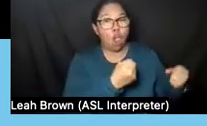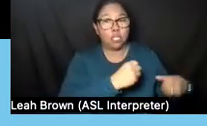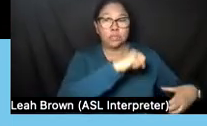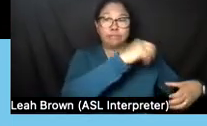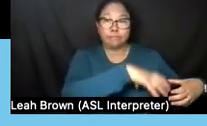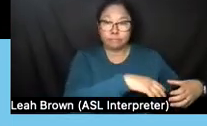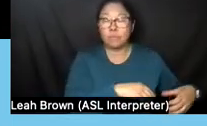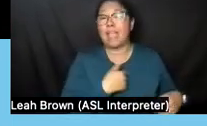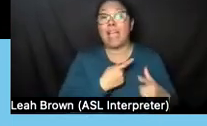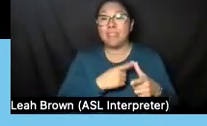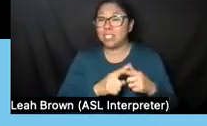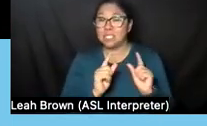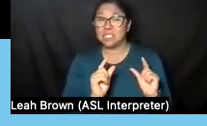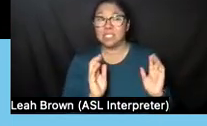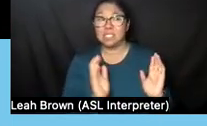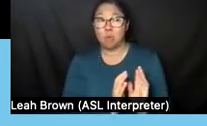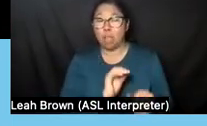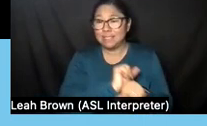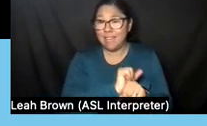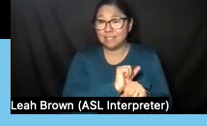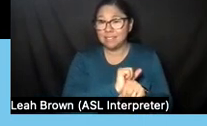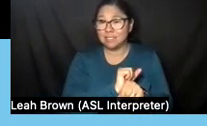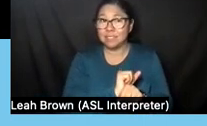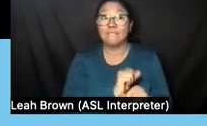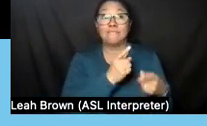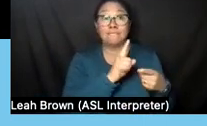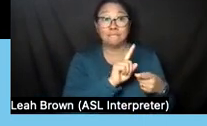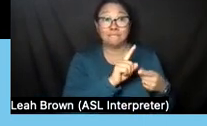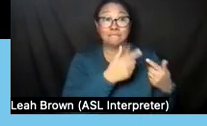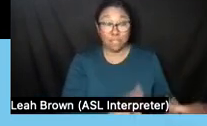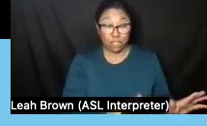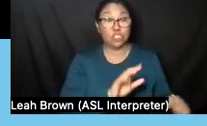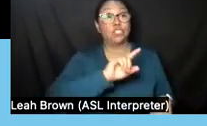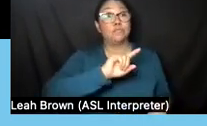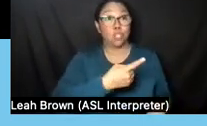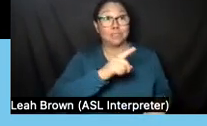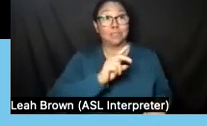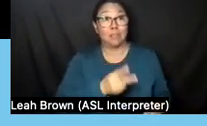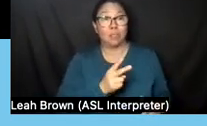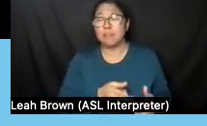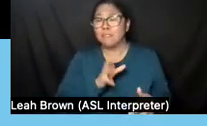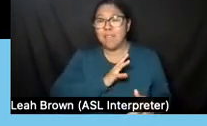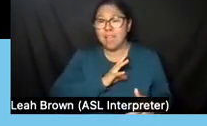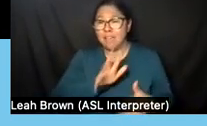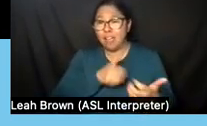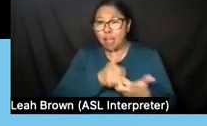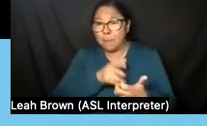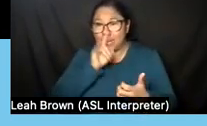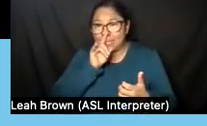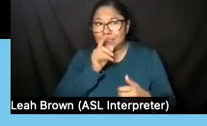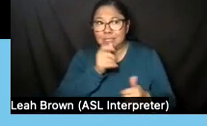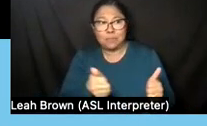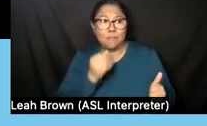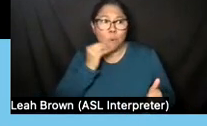task at a time. And maybe that's something you have to accommodate them for at home. Like, okay, like let's just focus on cleaning your